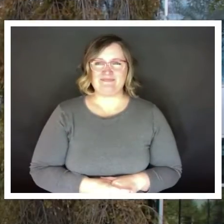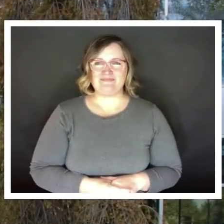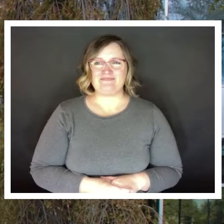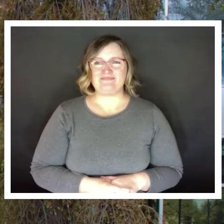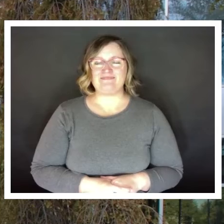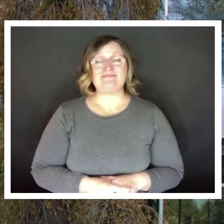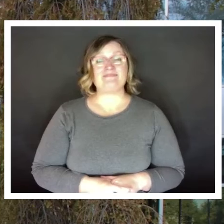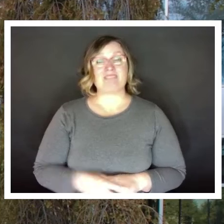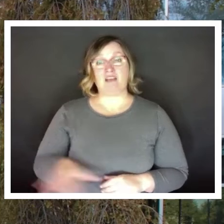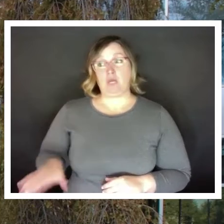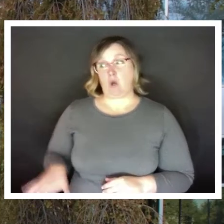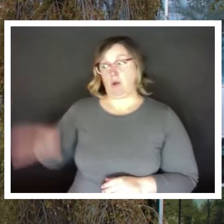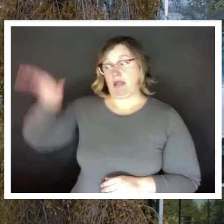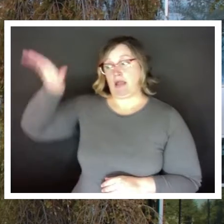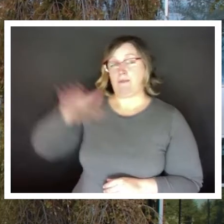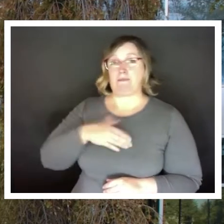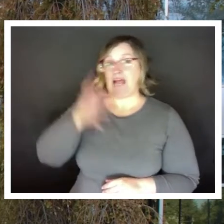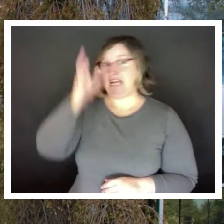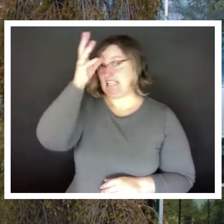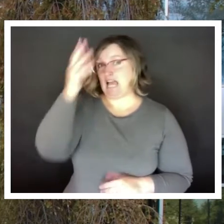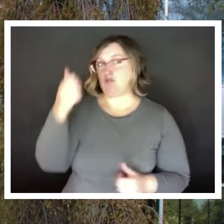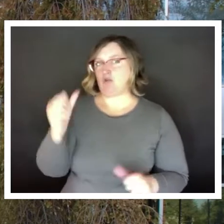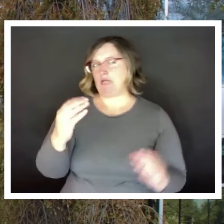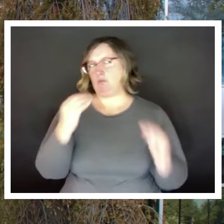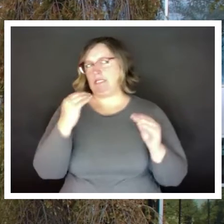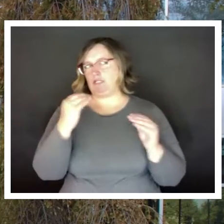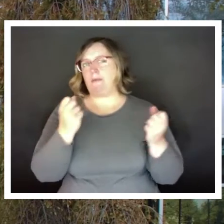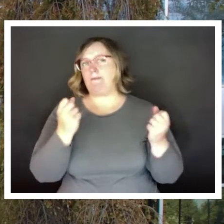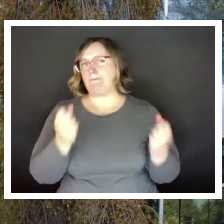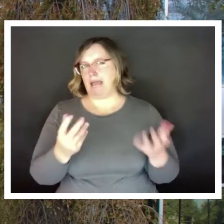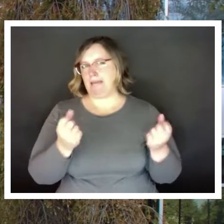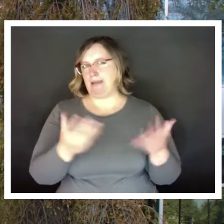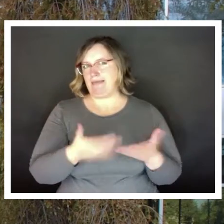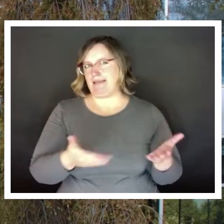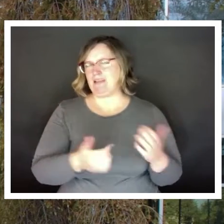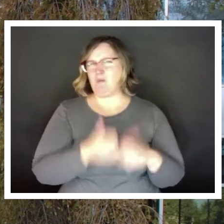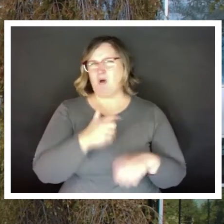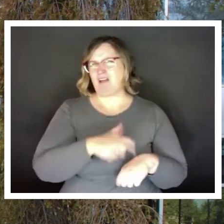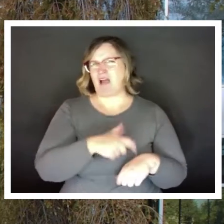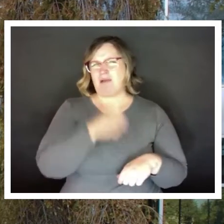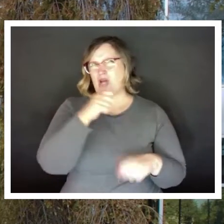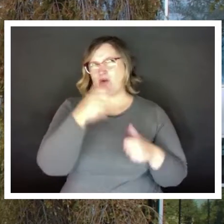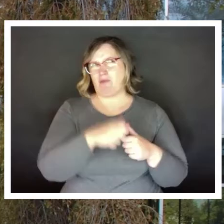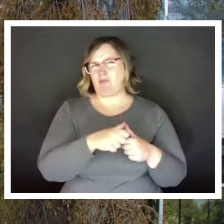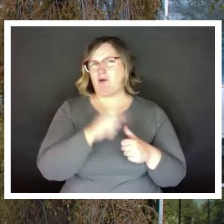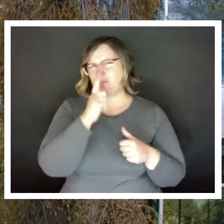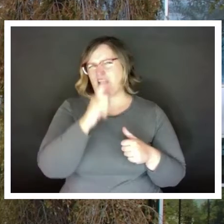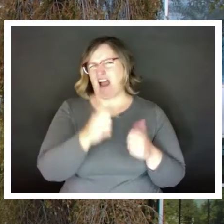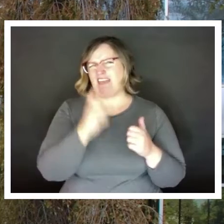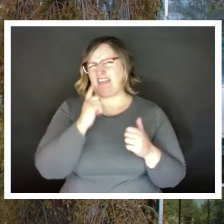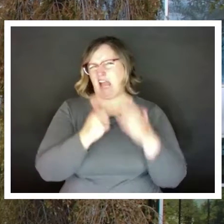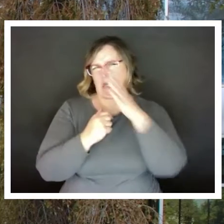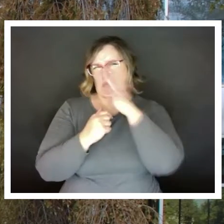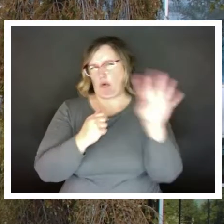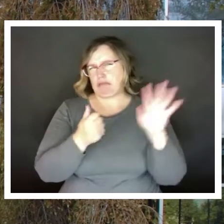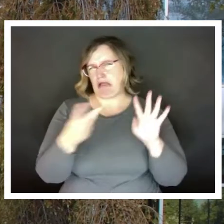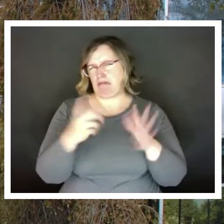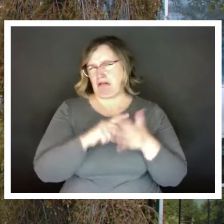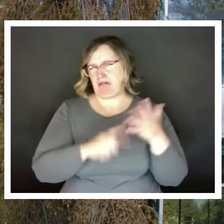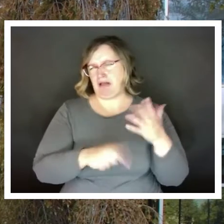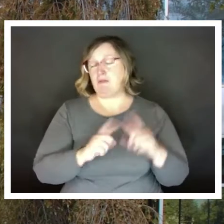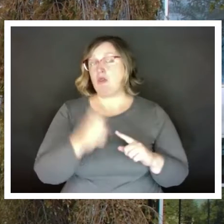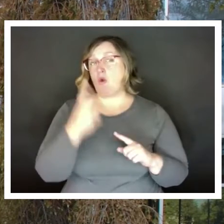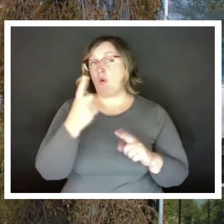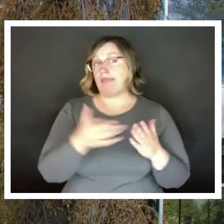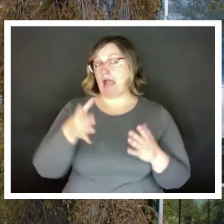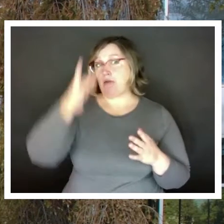Growing up, my dad tried to teach me a lot of things, most of which I don't remember or chose to ignore. But the one thing that did stick with me was